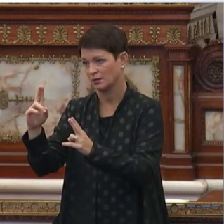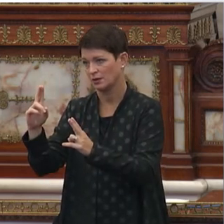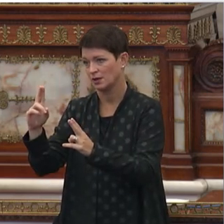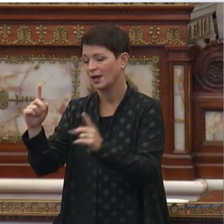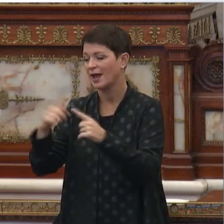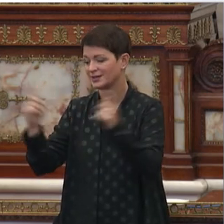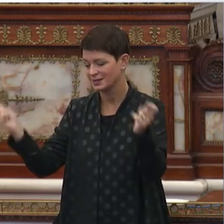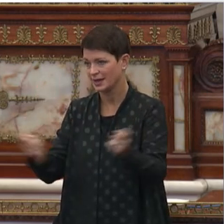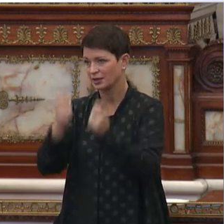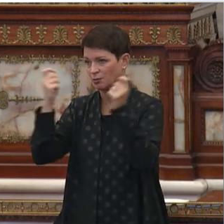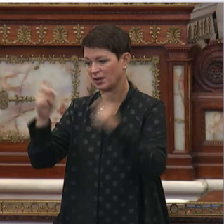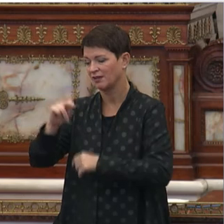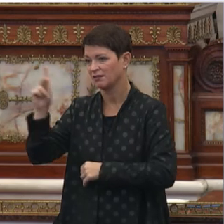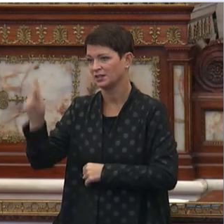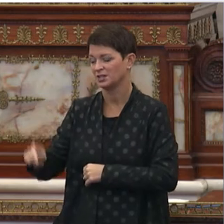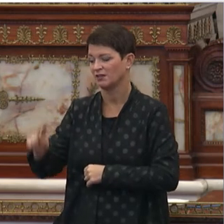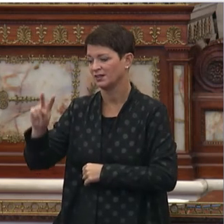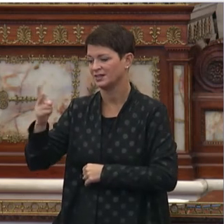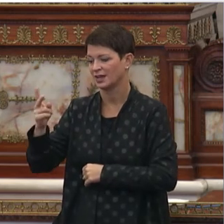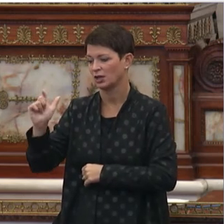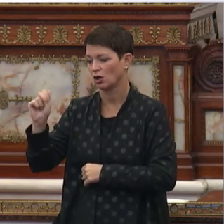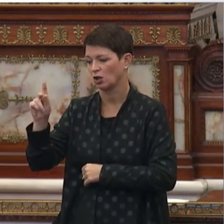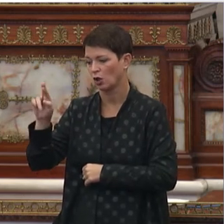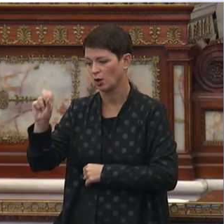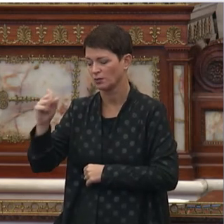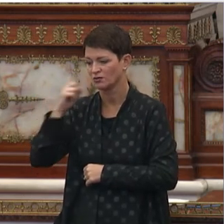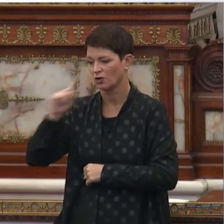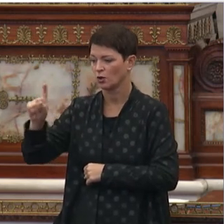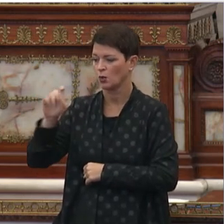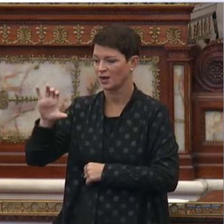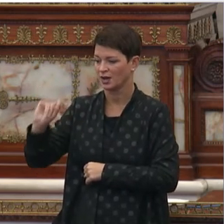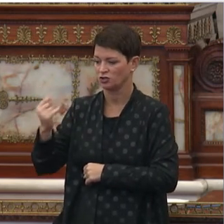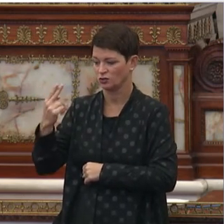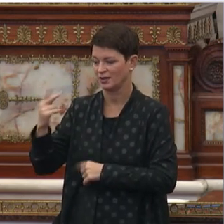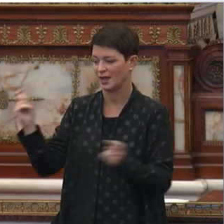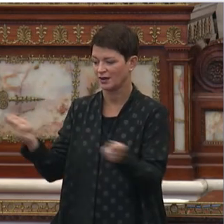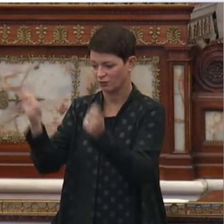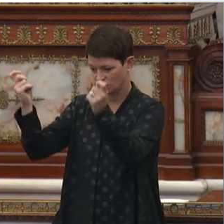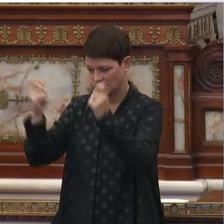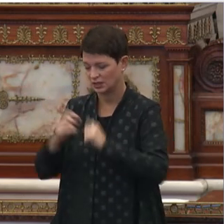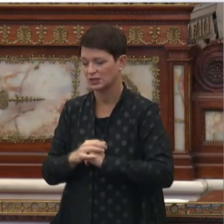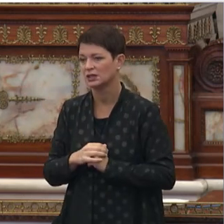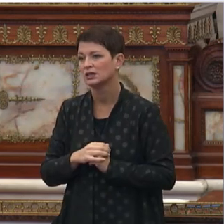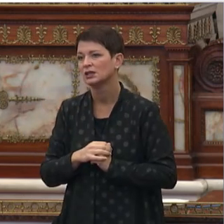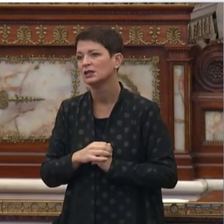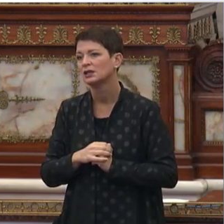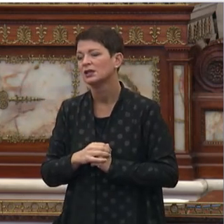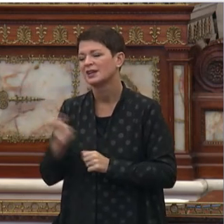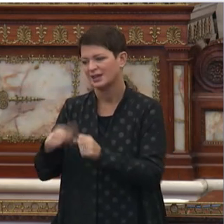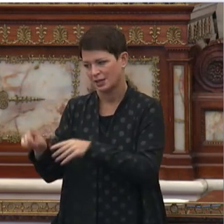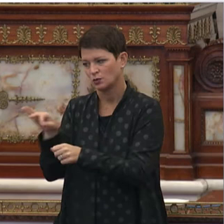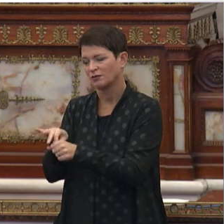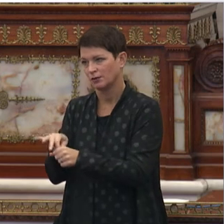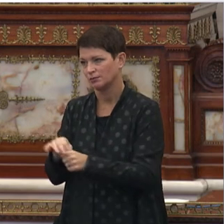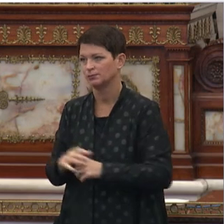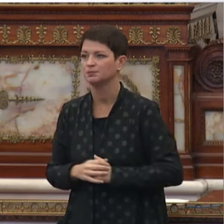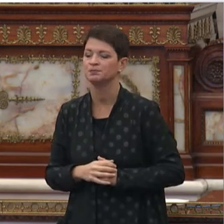recognizing, honoring, and celebrating the Philadelphia Second Alarmers on the occasion of their 100th anniversary. Next week's calendar.